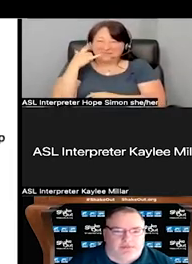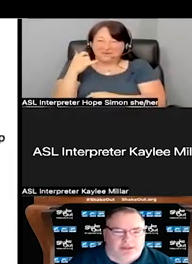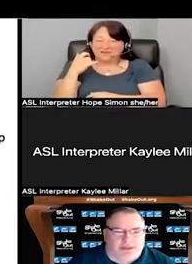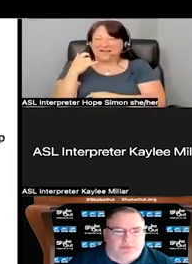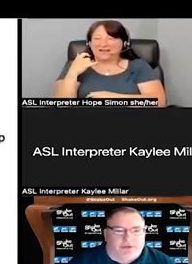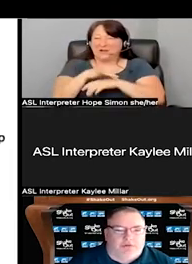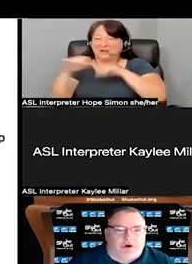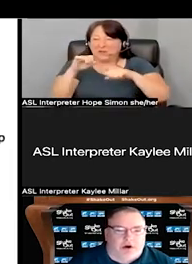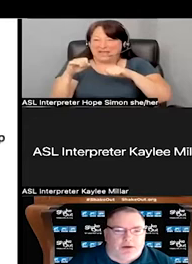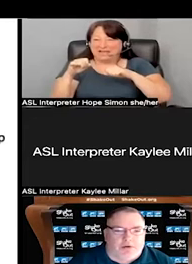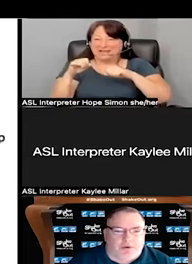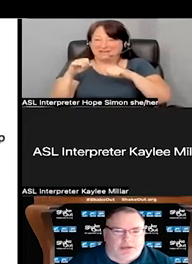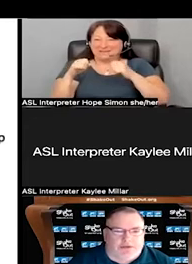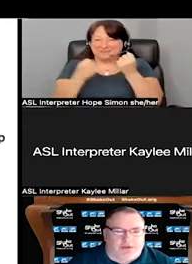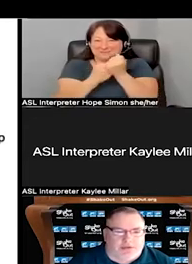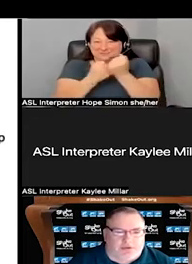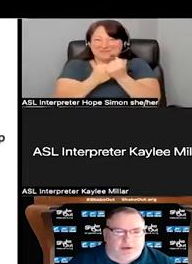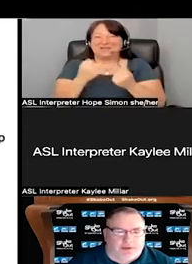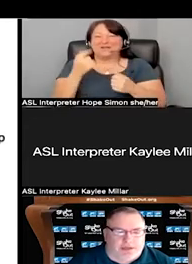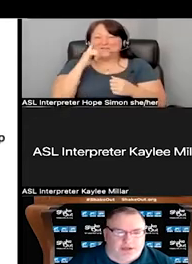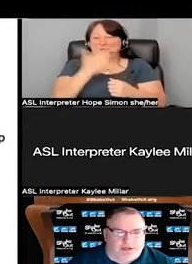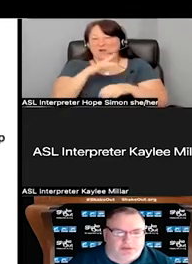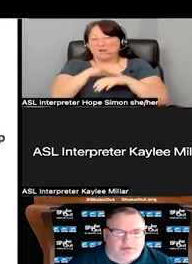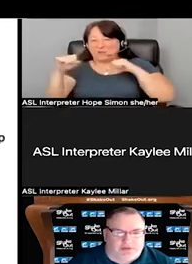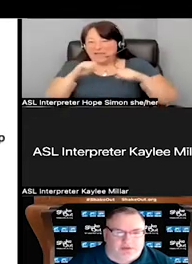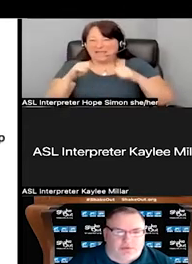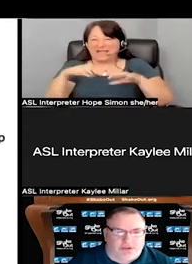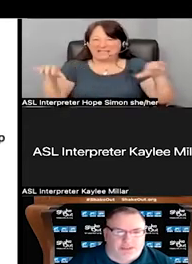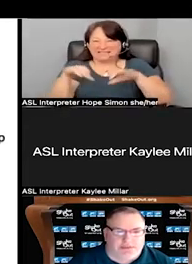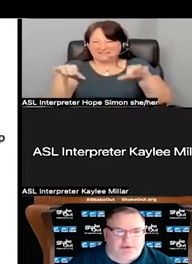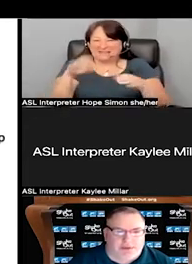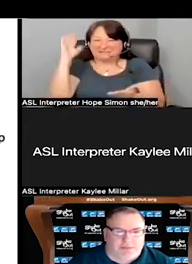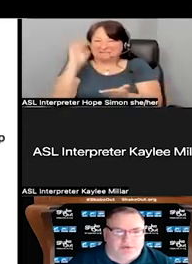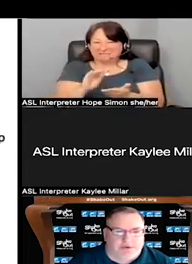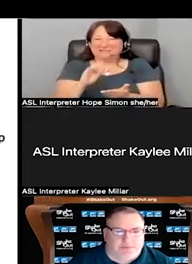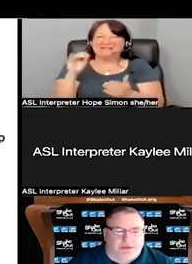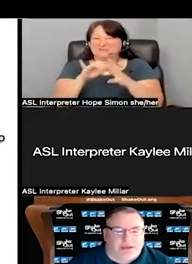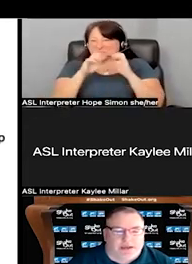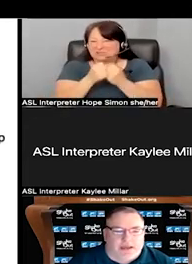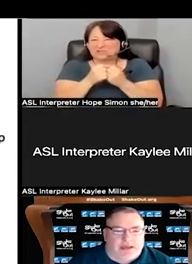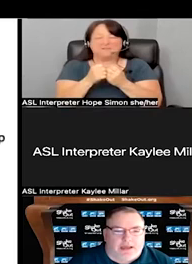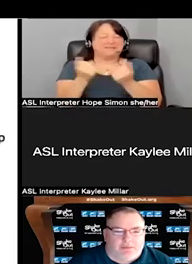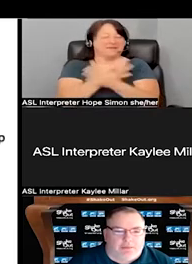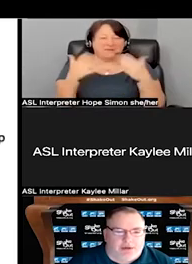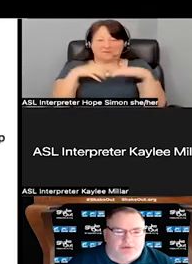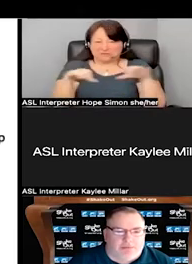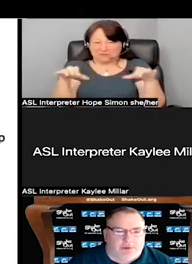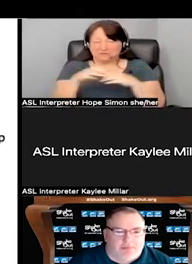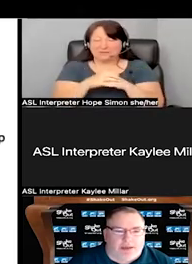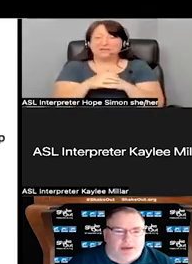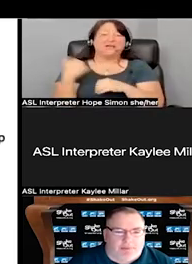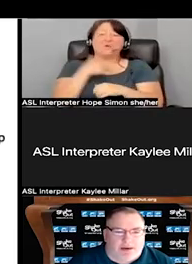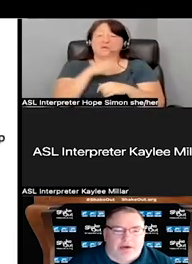explain in a second, for our earthquake activities, earthquake mitigation activities, these workshops, everything that we do. And we're